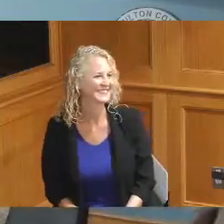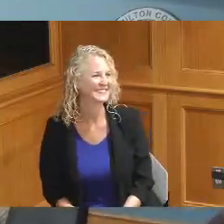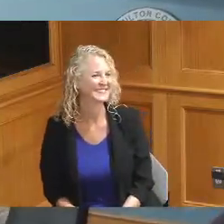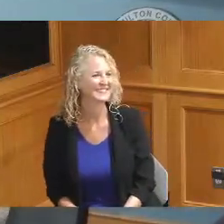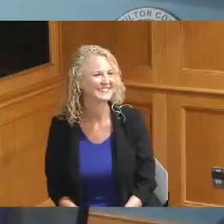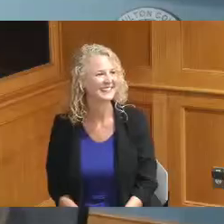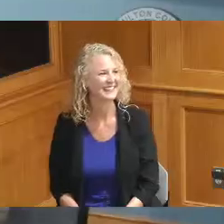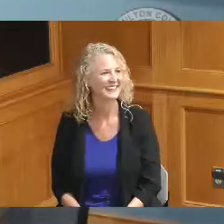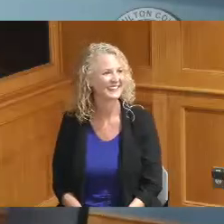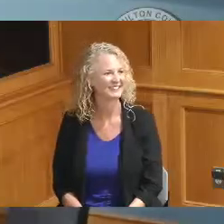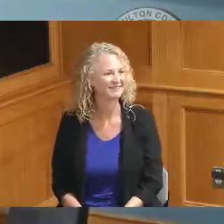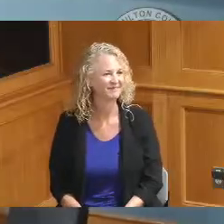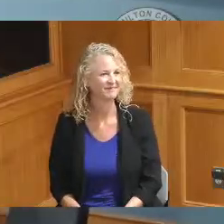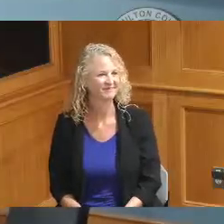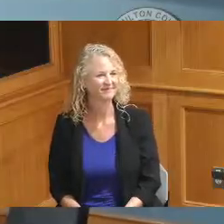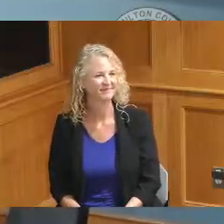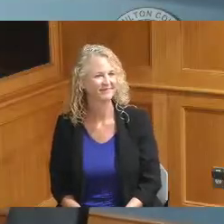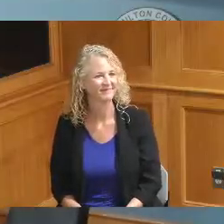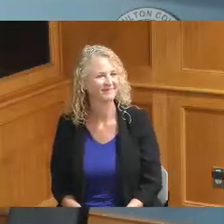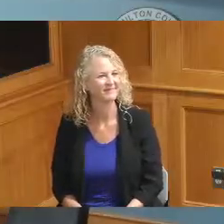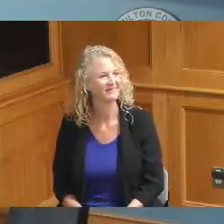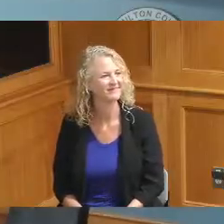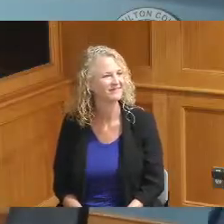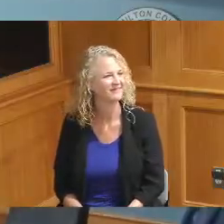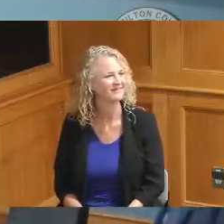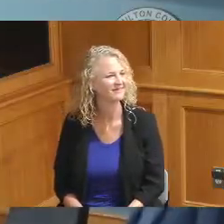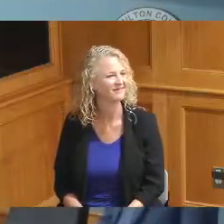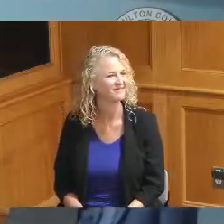it. Enjoy your day.